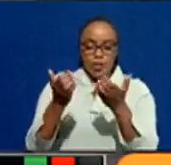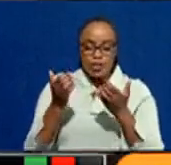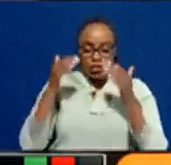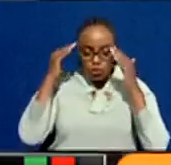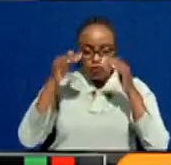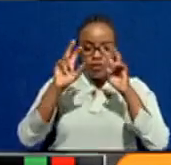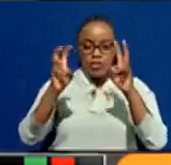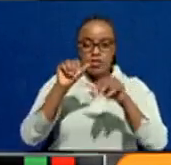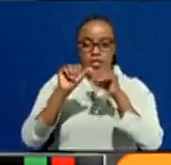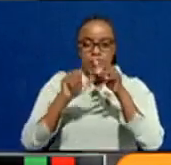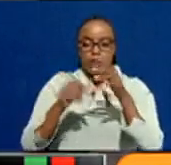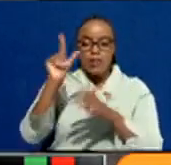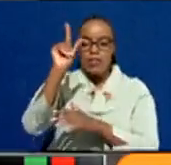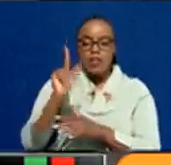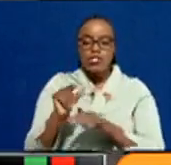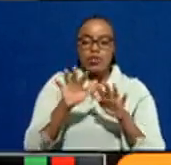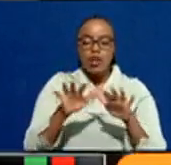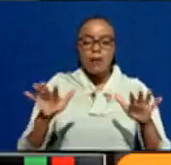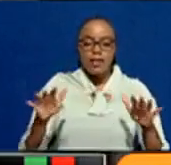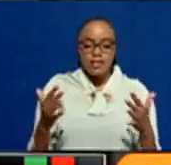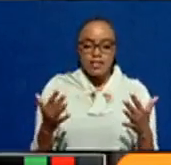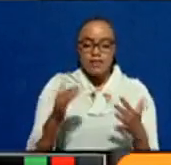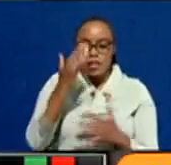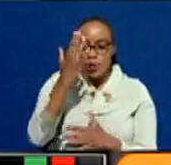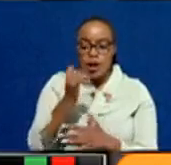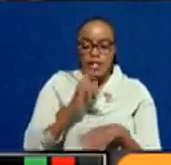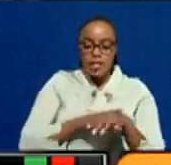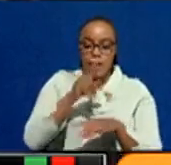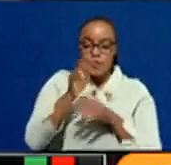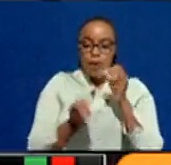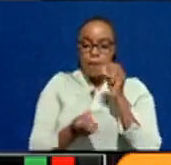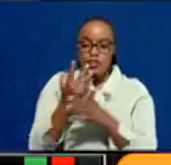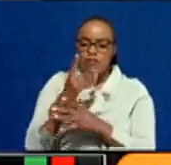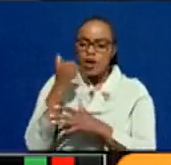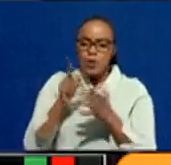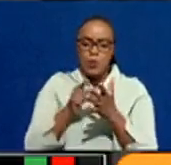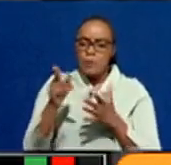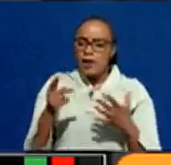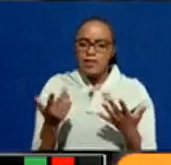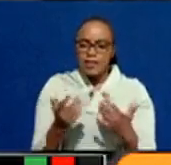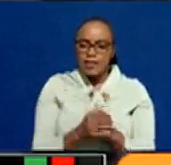the issue of the regional market. Because when you produce, who buys?